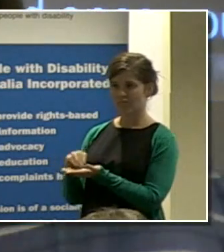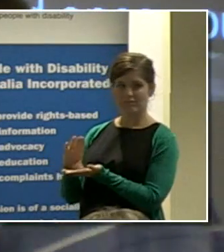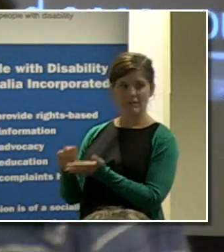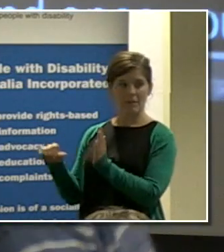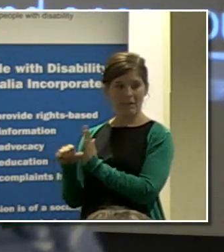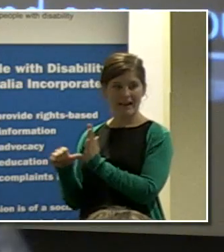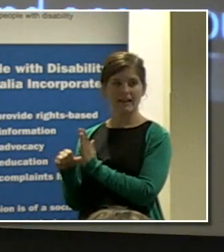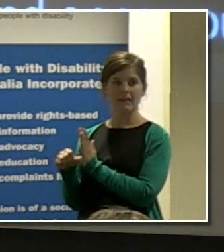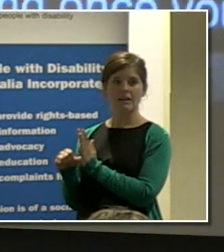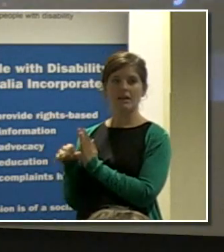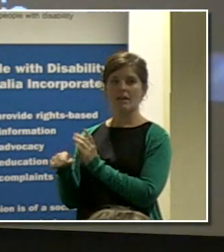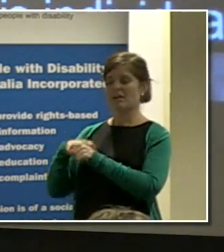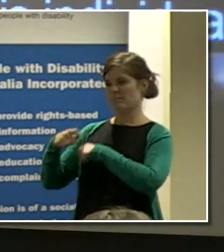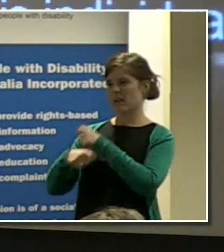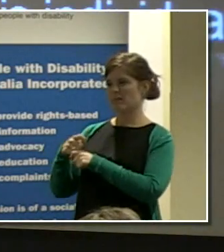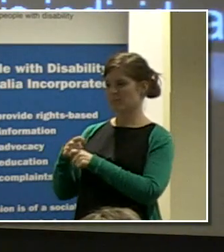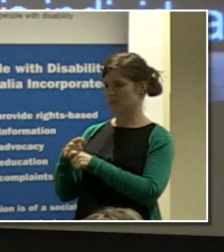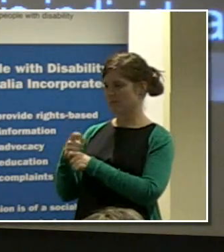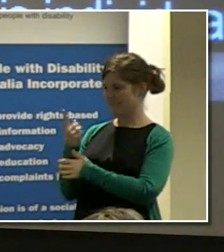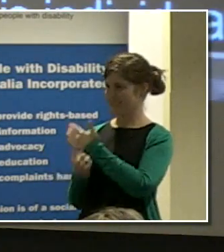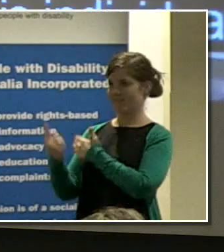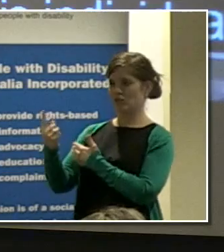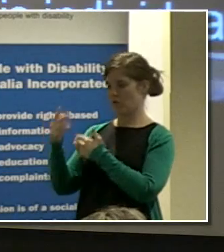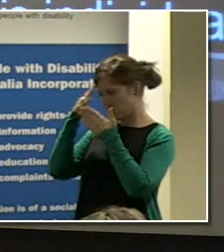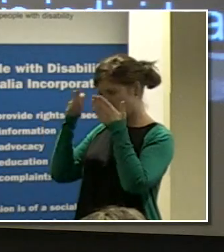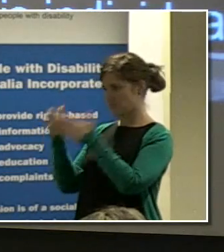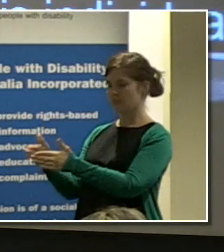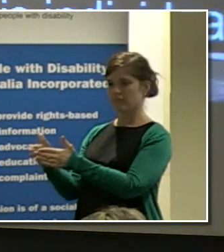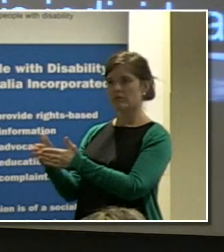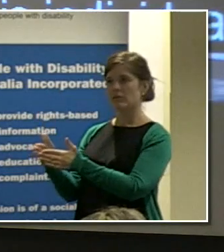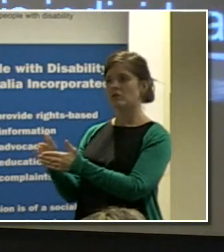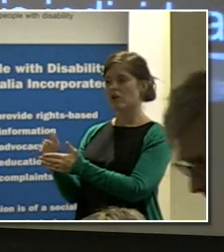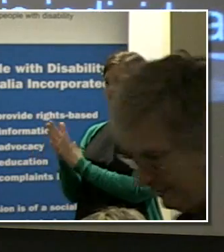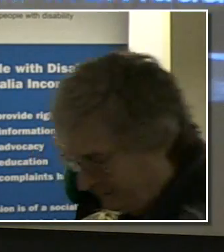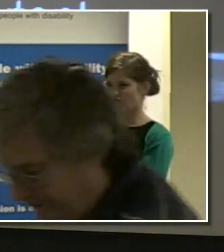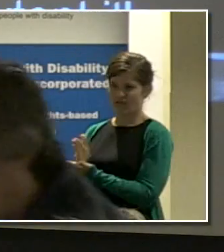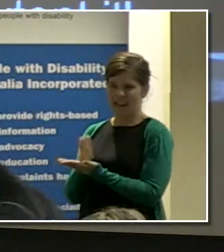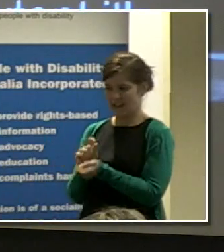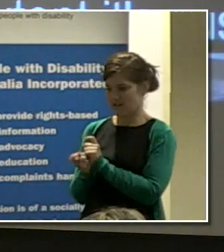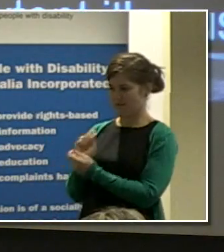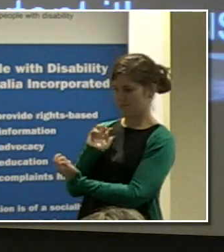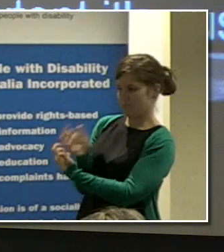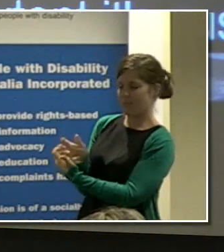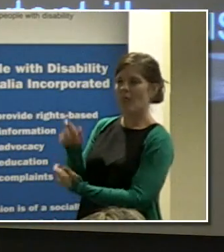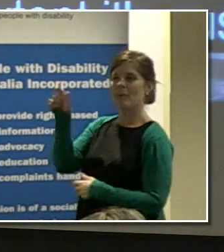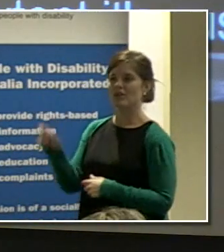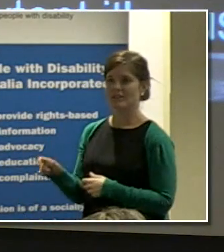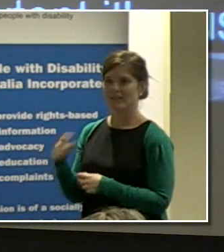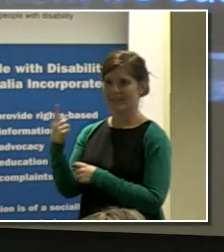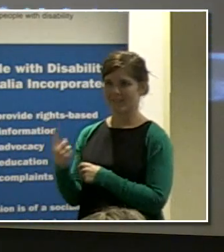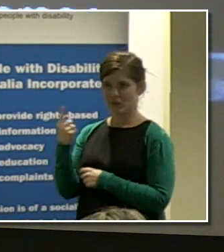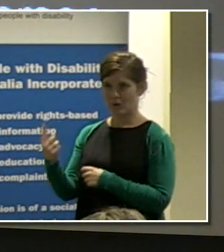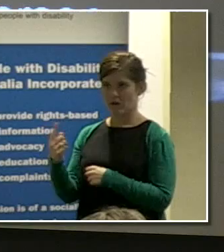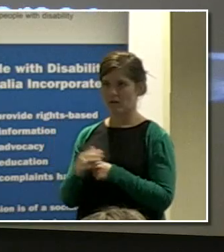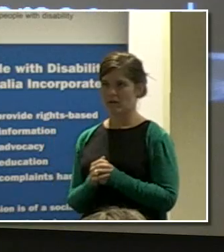it is individualised, and to that extent it's customised to the person, and